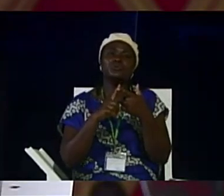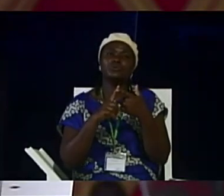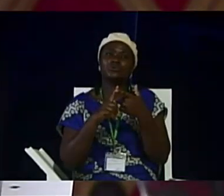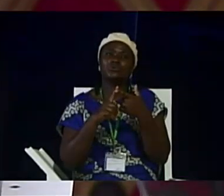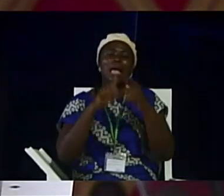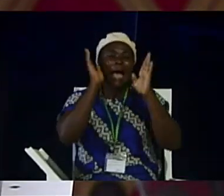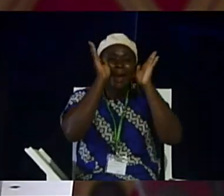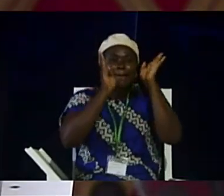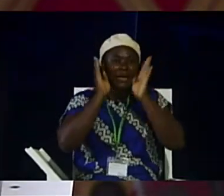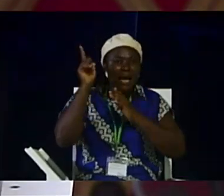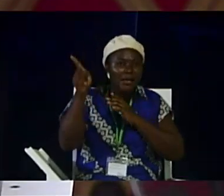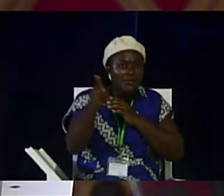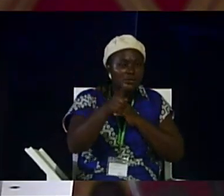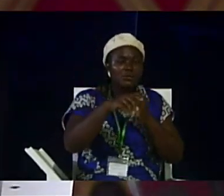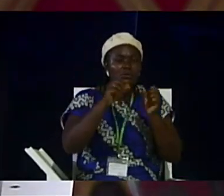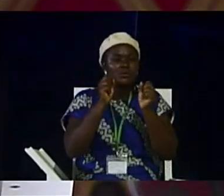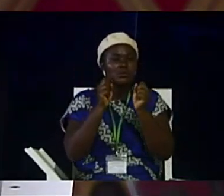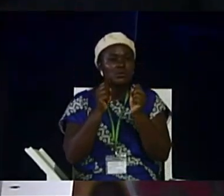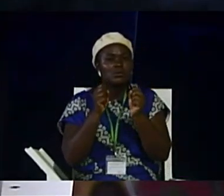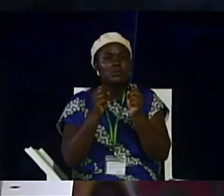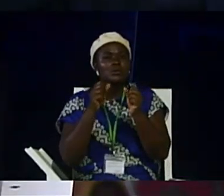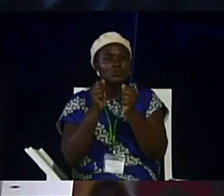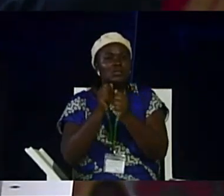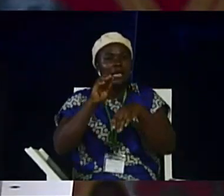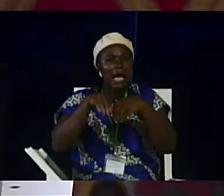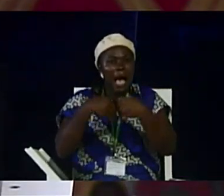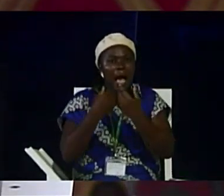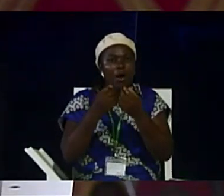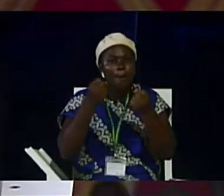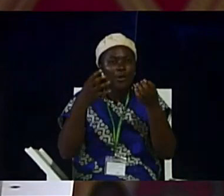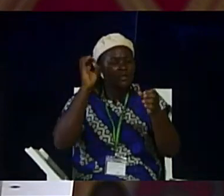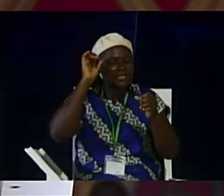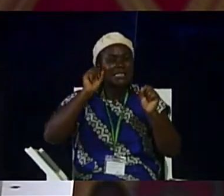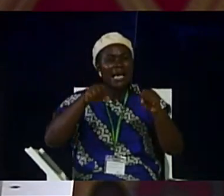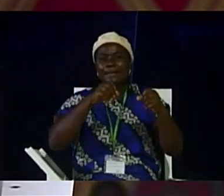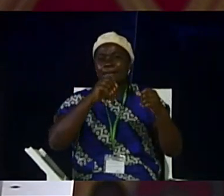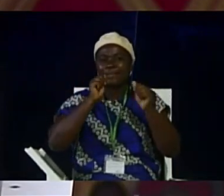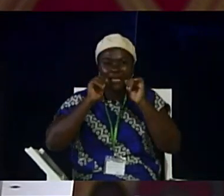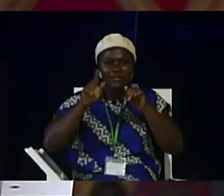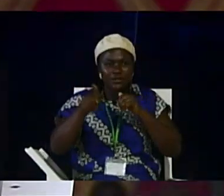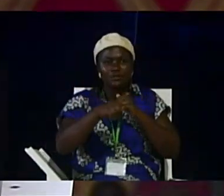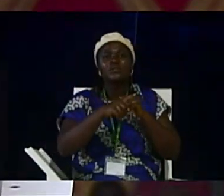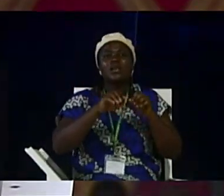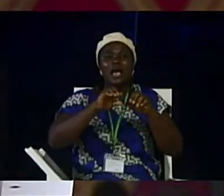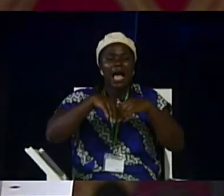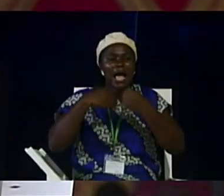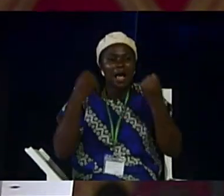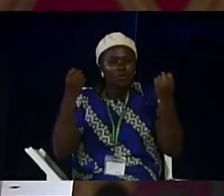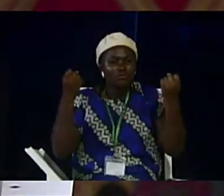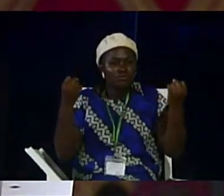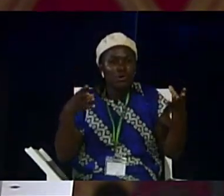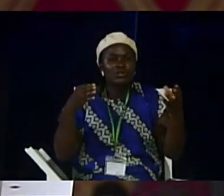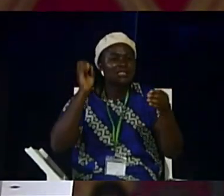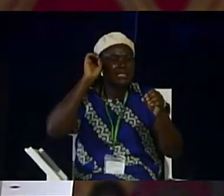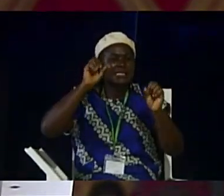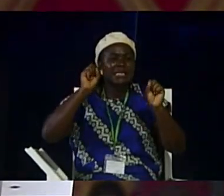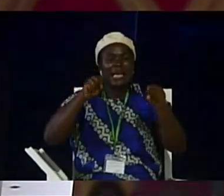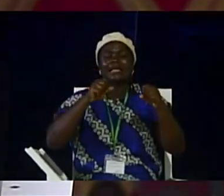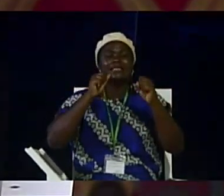how lavishly he can bless you, how lavishly he can heal you,